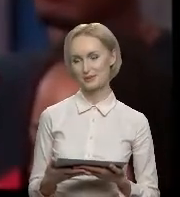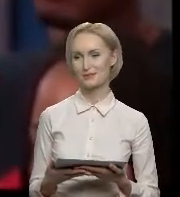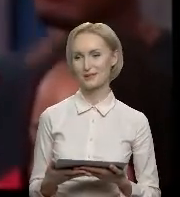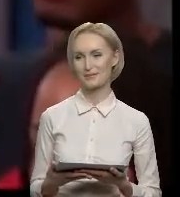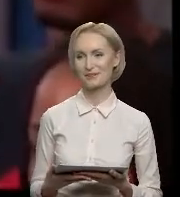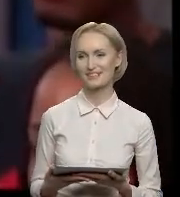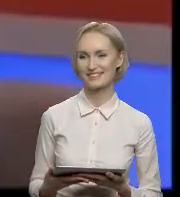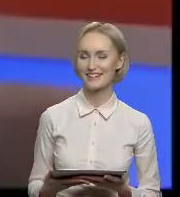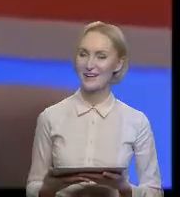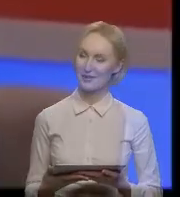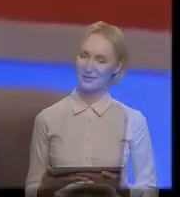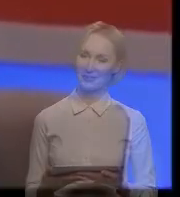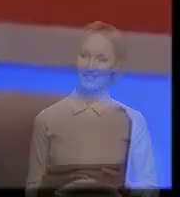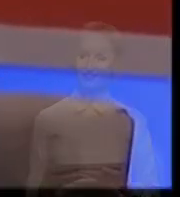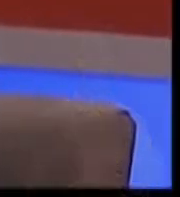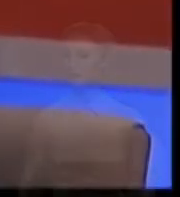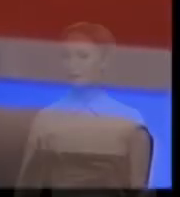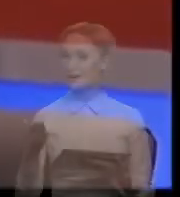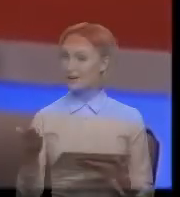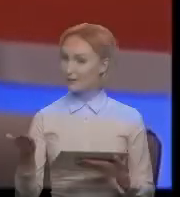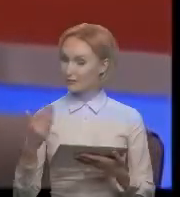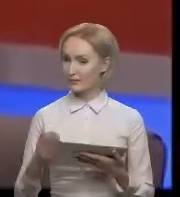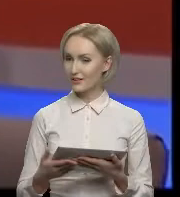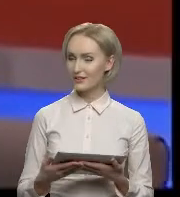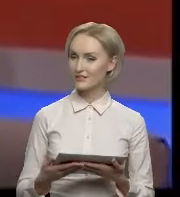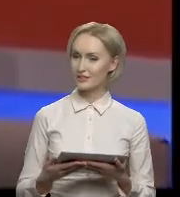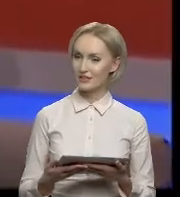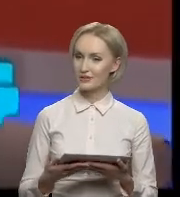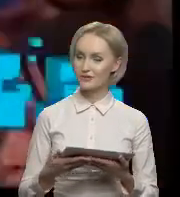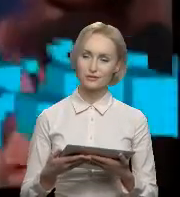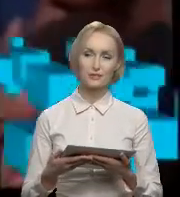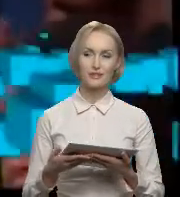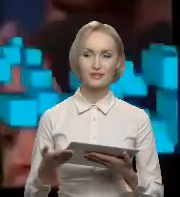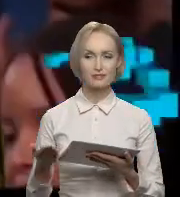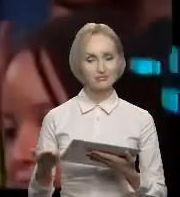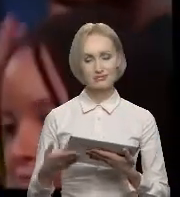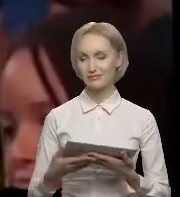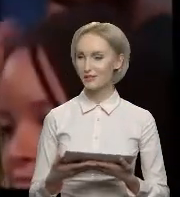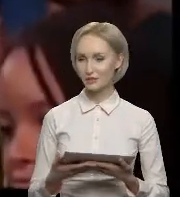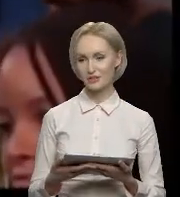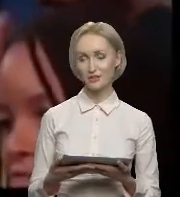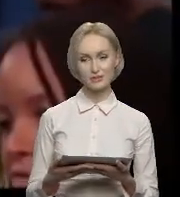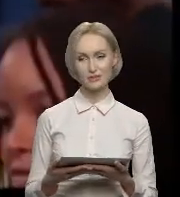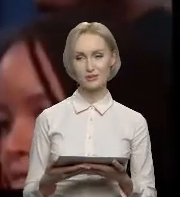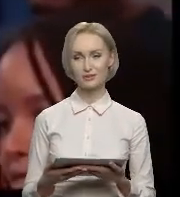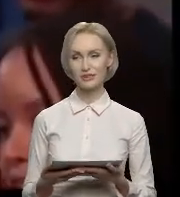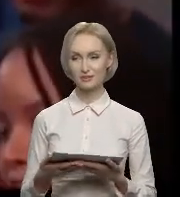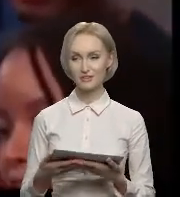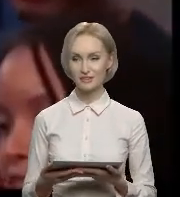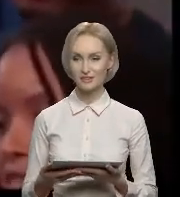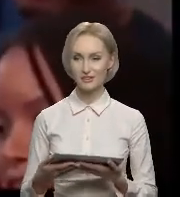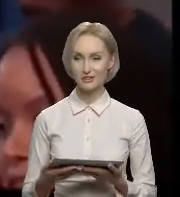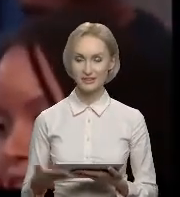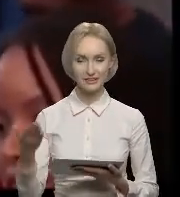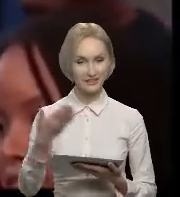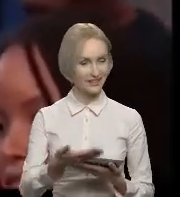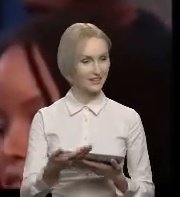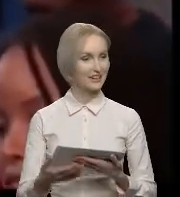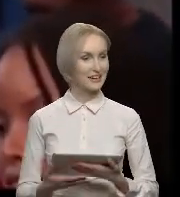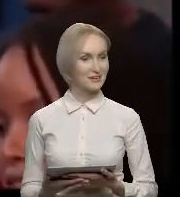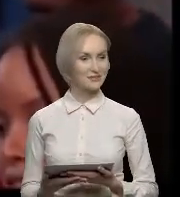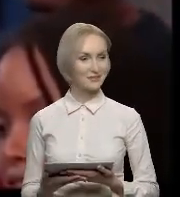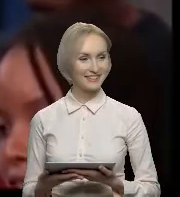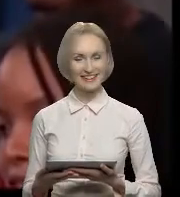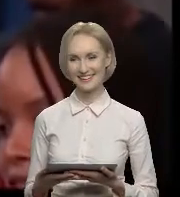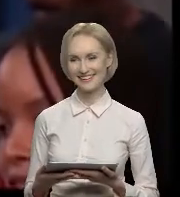our Dr. Ish Major. Dr. Major, how you? How about yourself? Let's go this way. These were shocking results. I